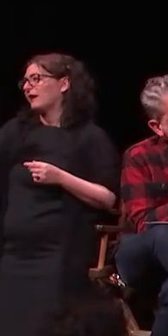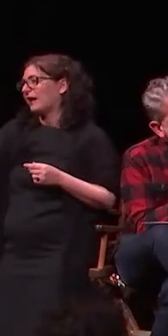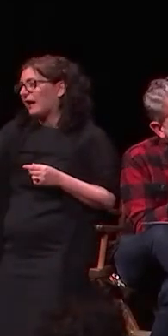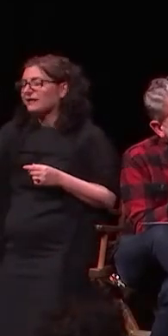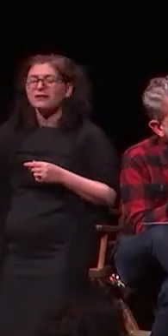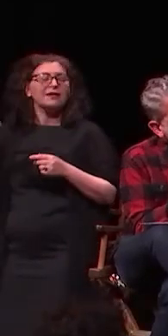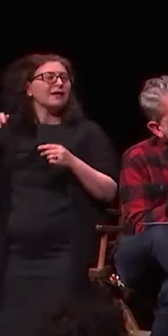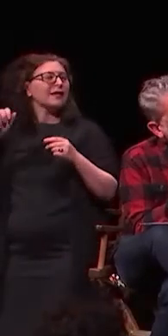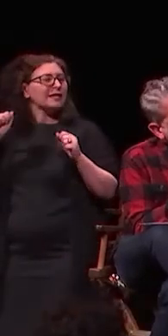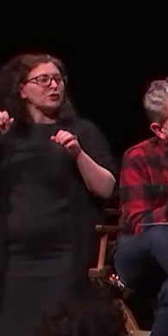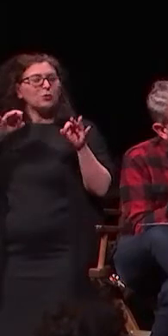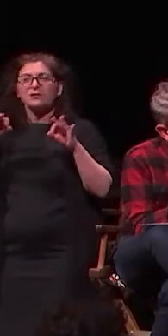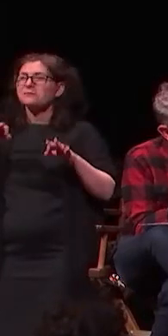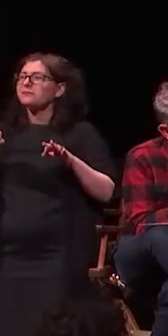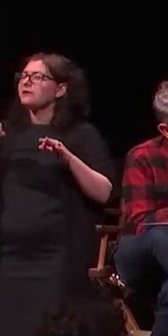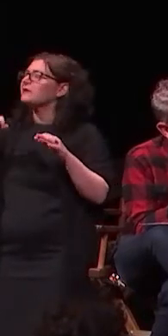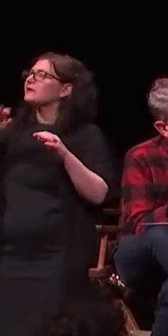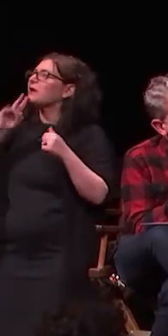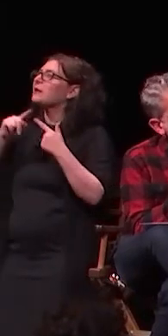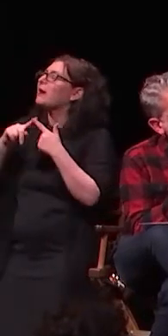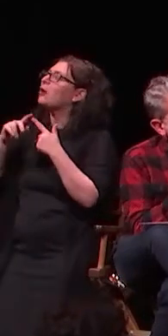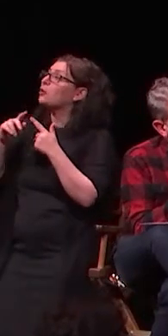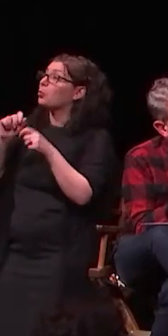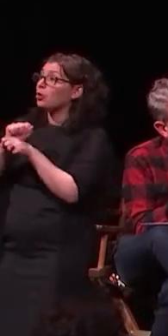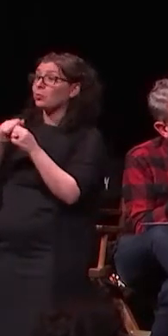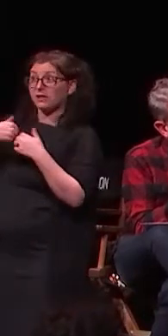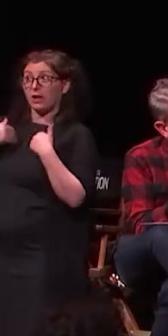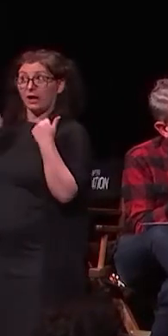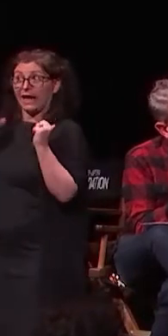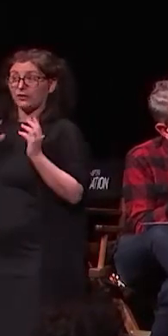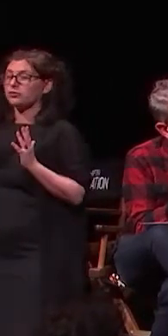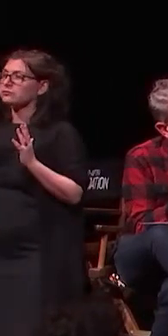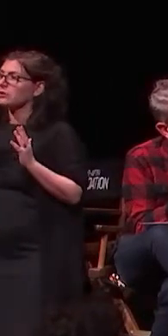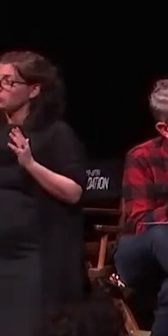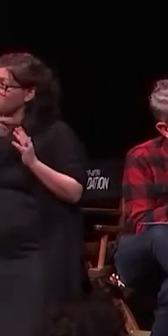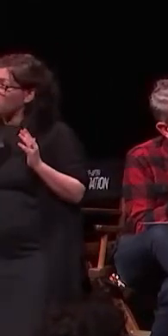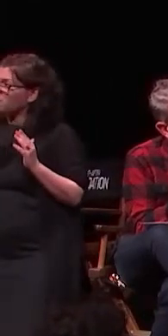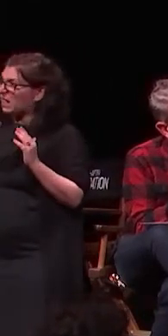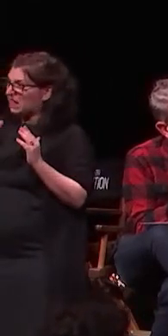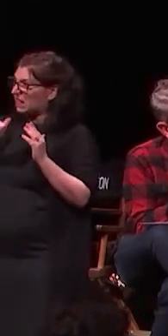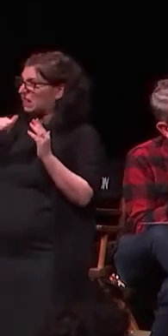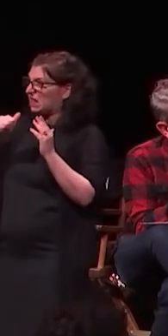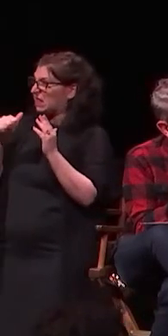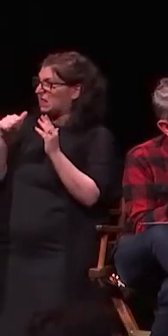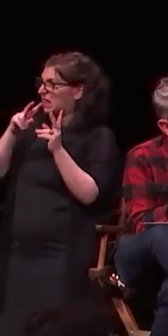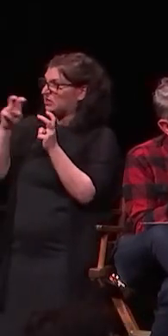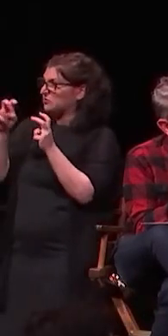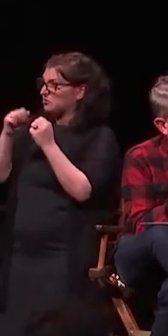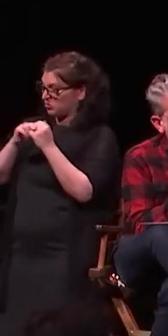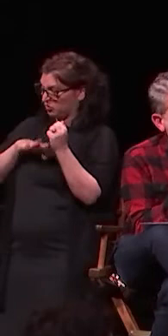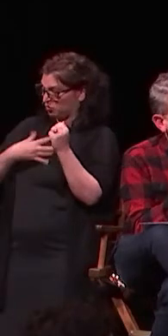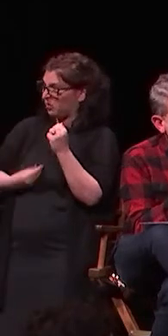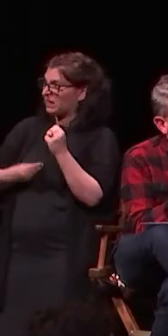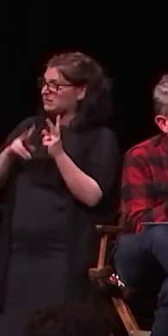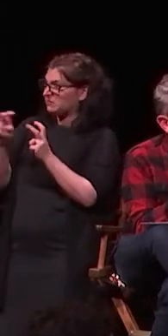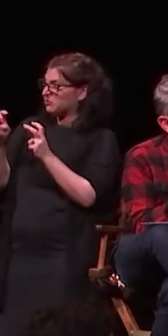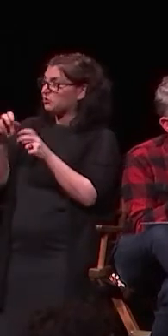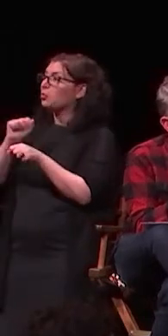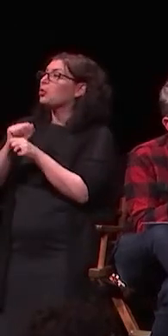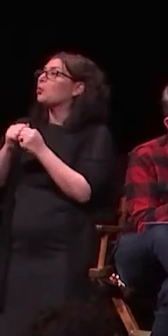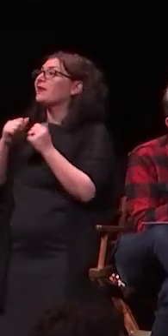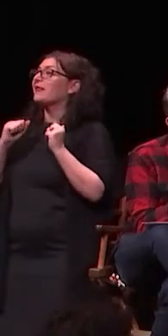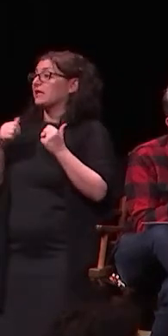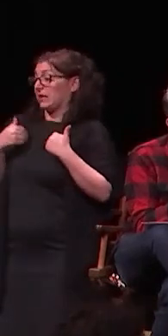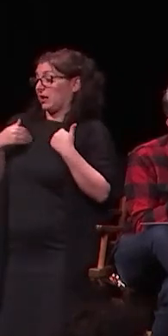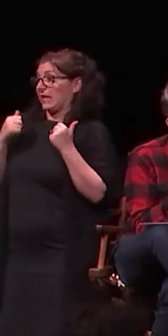can you talk about working with young actors, and especially, did you have any issues around the trans subject of the film and working with actors in general,